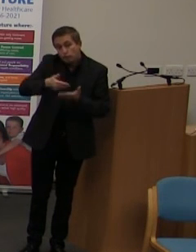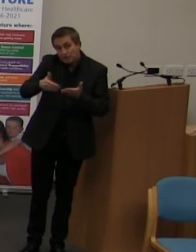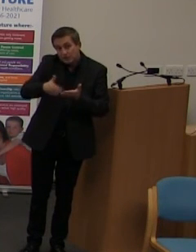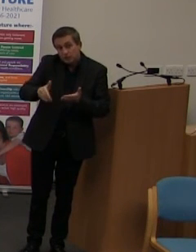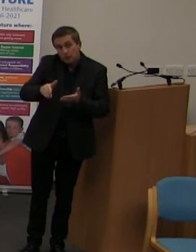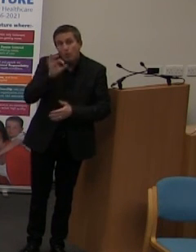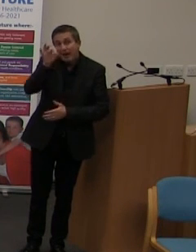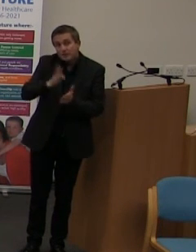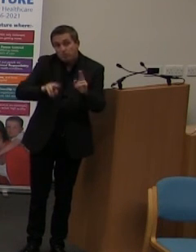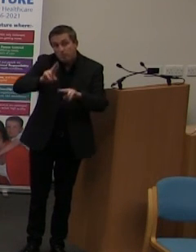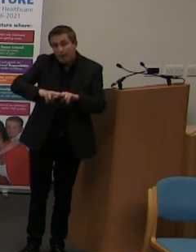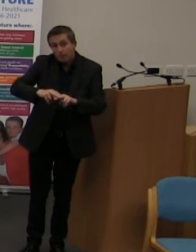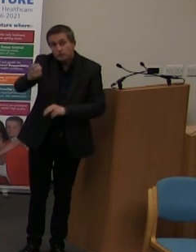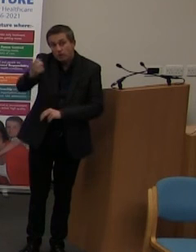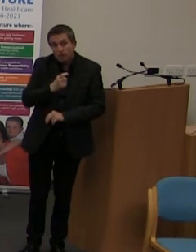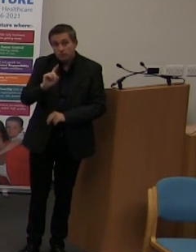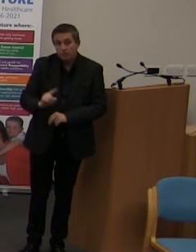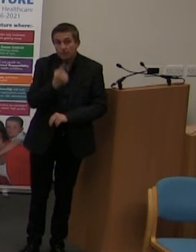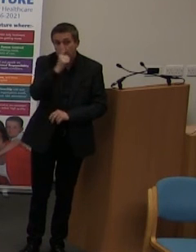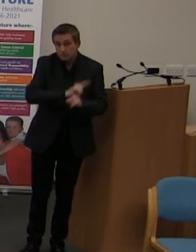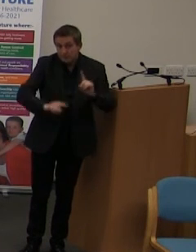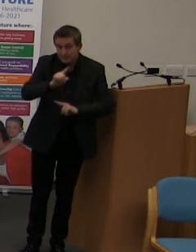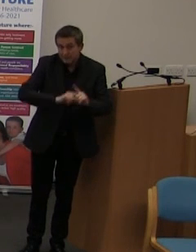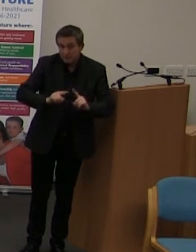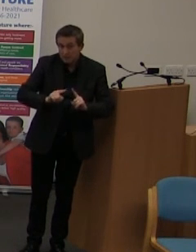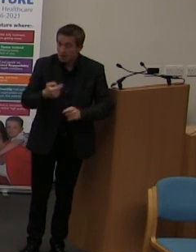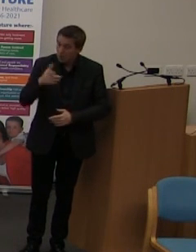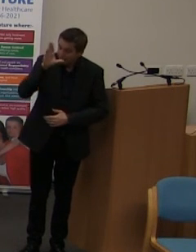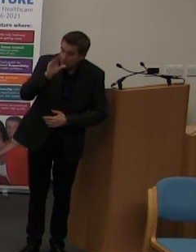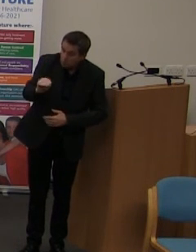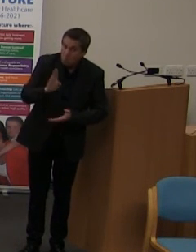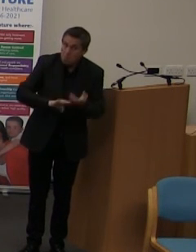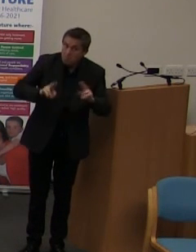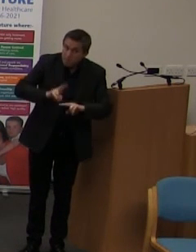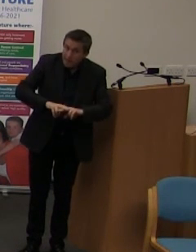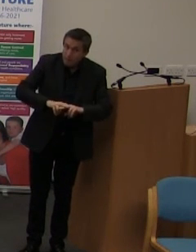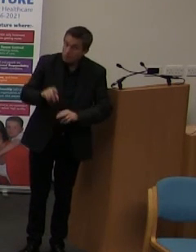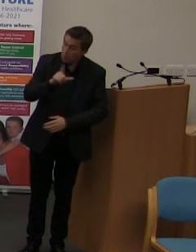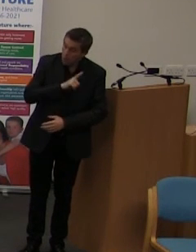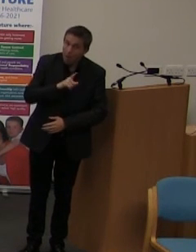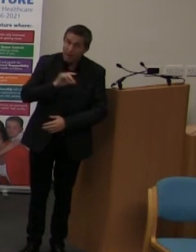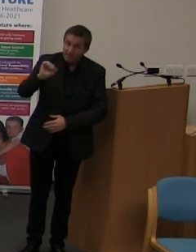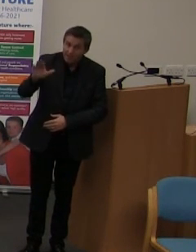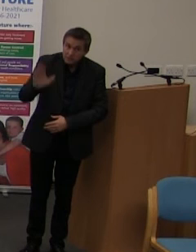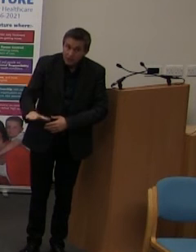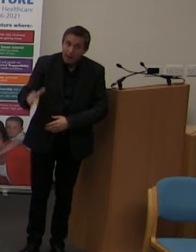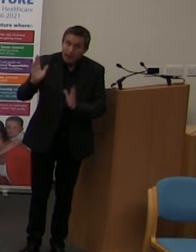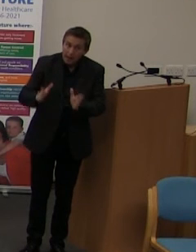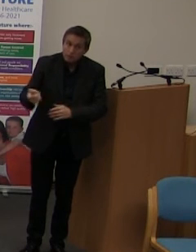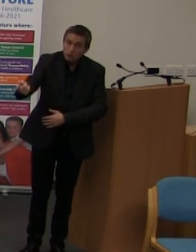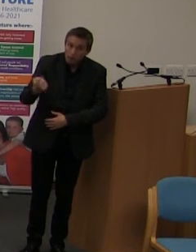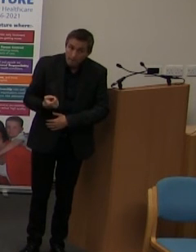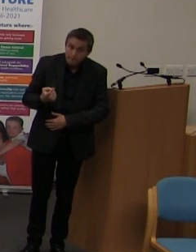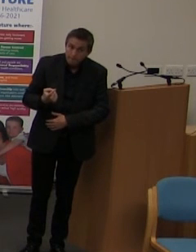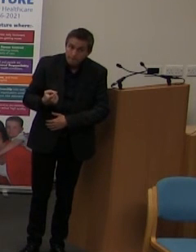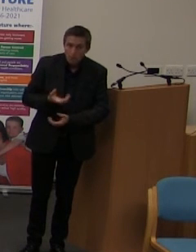parents to come along to an initial meeting, and they tell the parents about why they've been, their child has been referred. They talk them